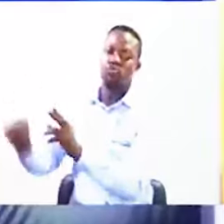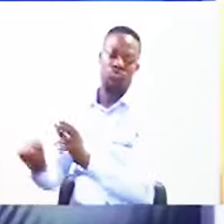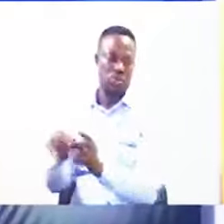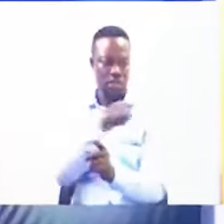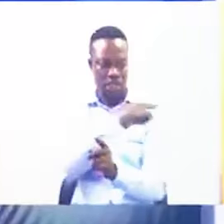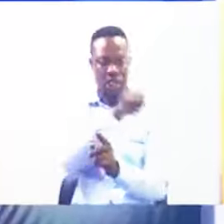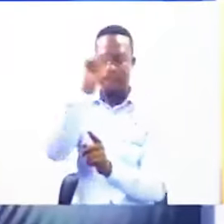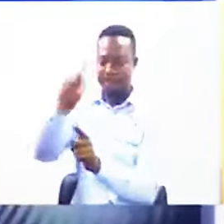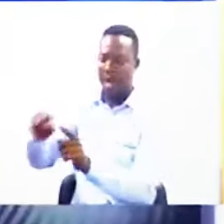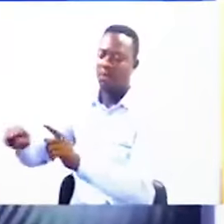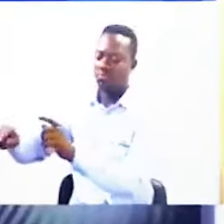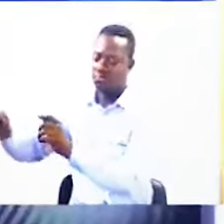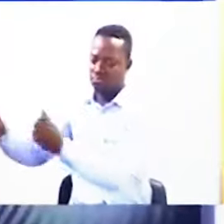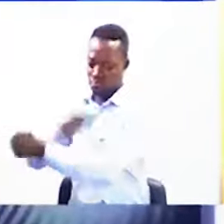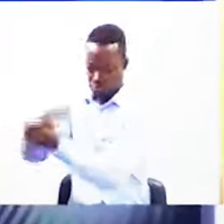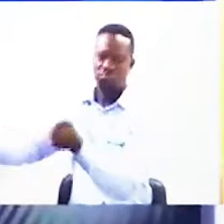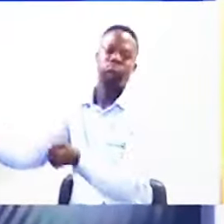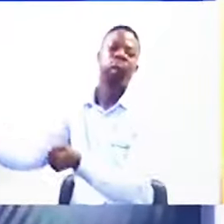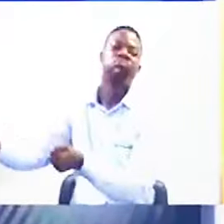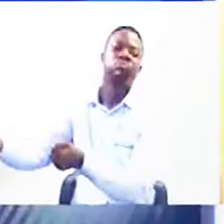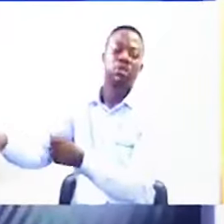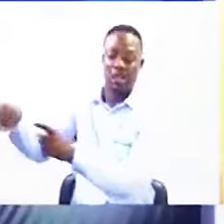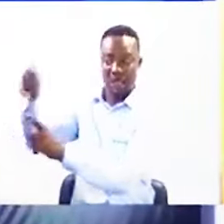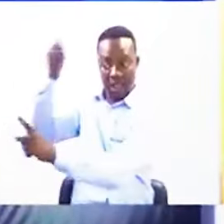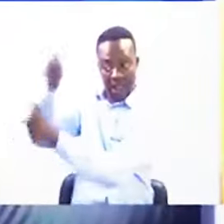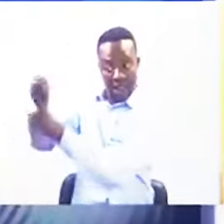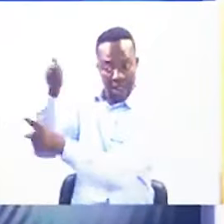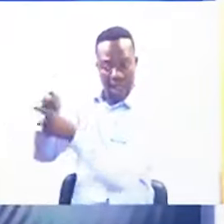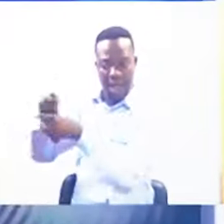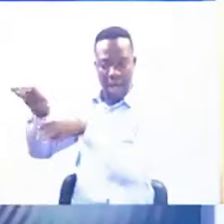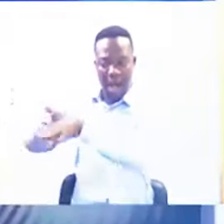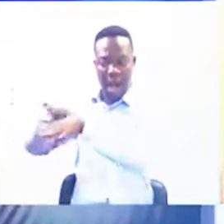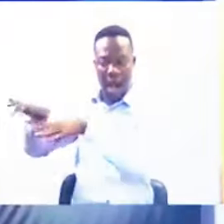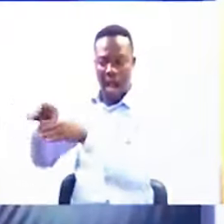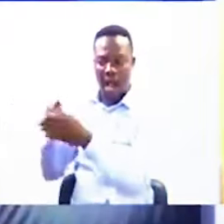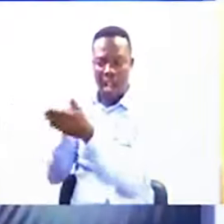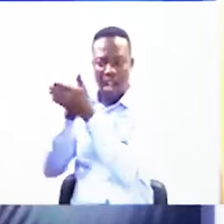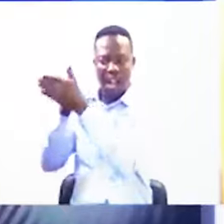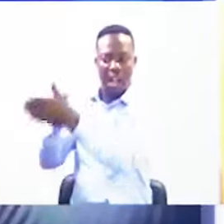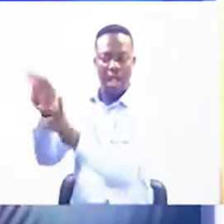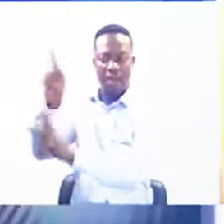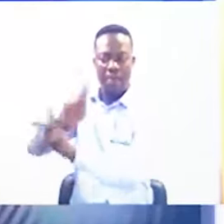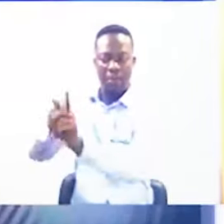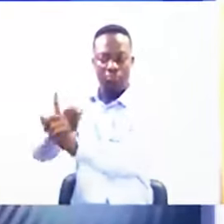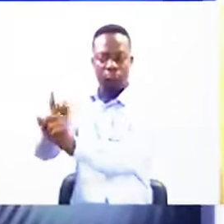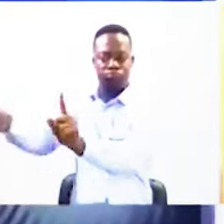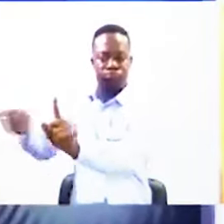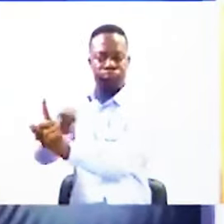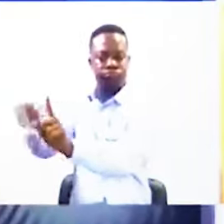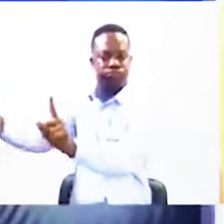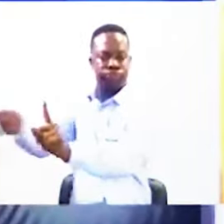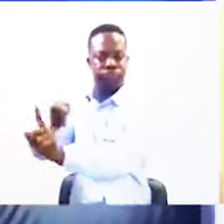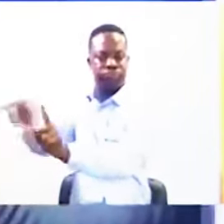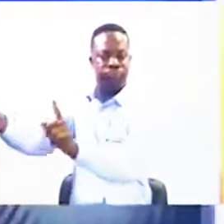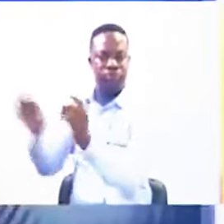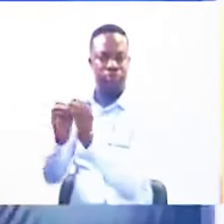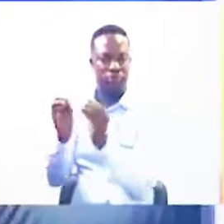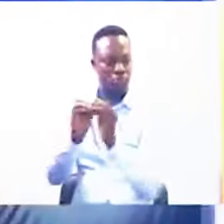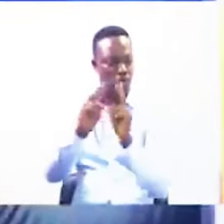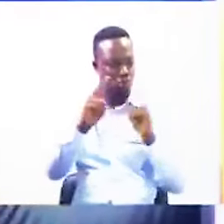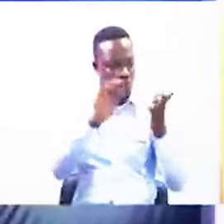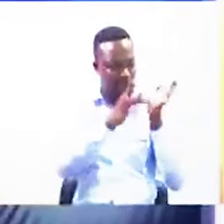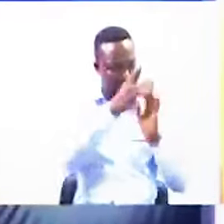They were blind men leading people astray. And he had to stop